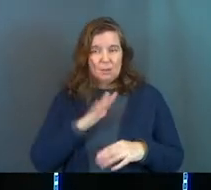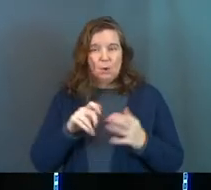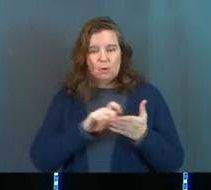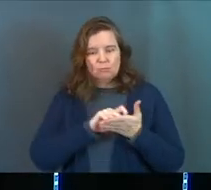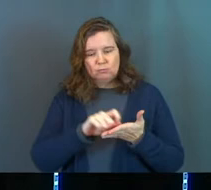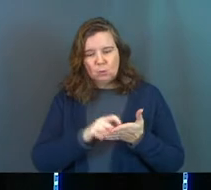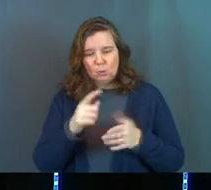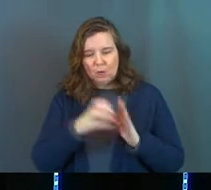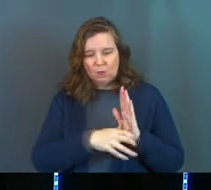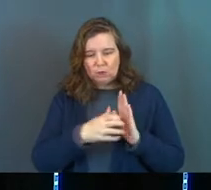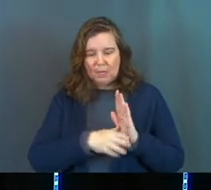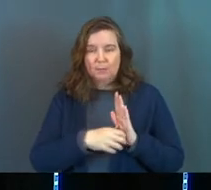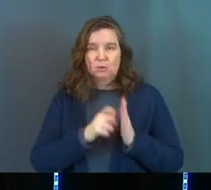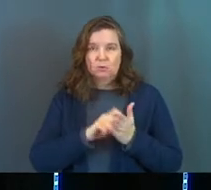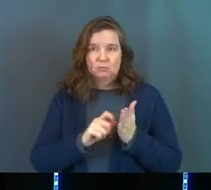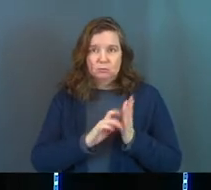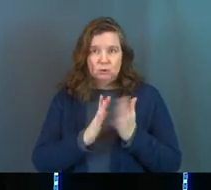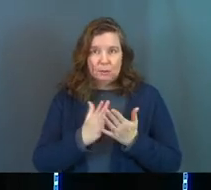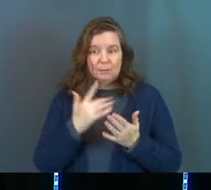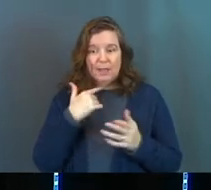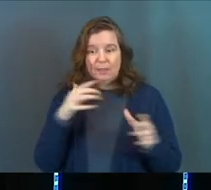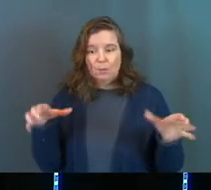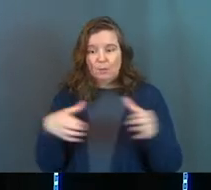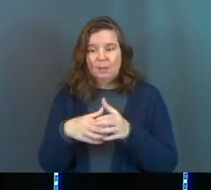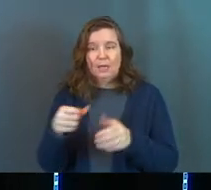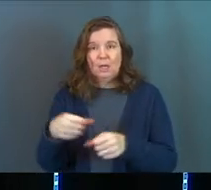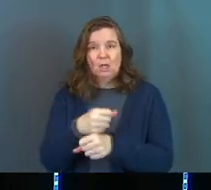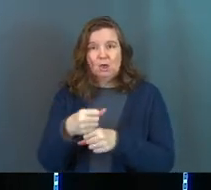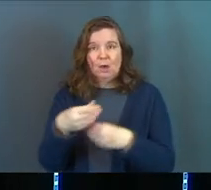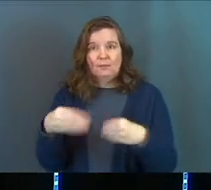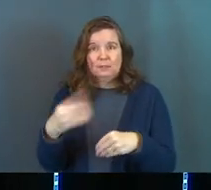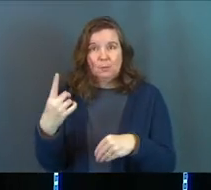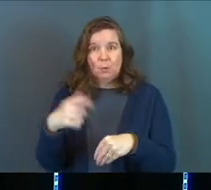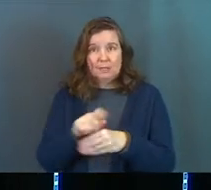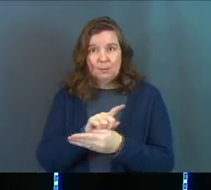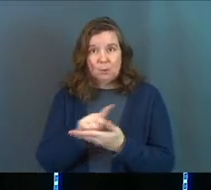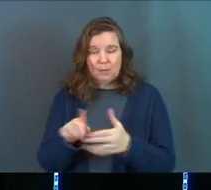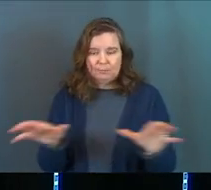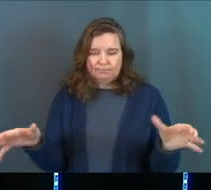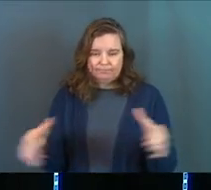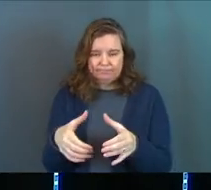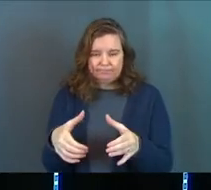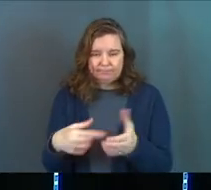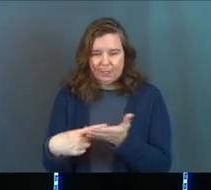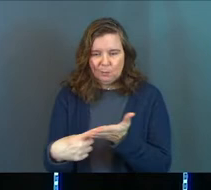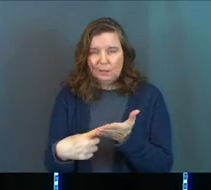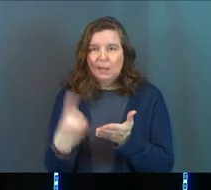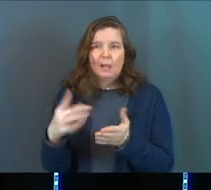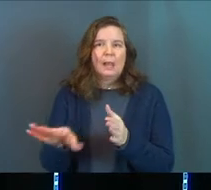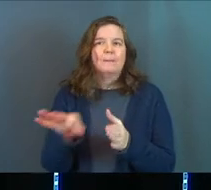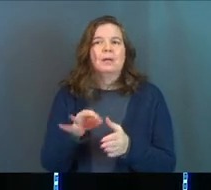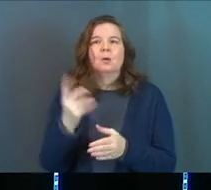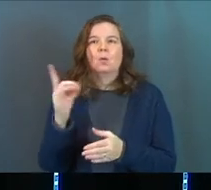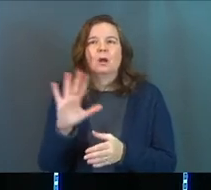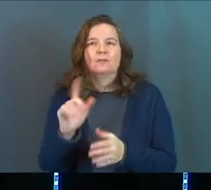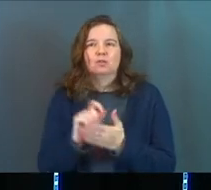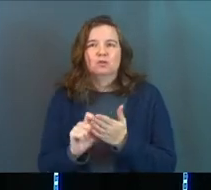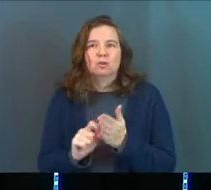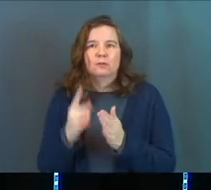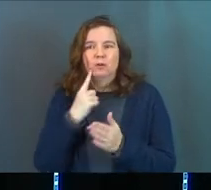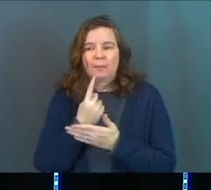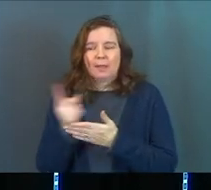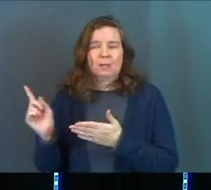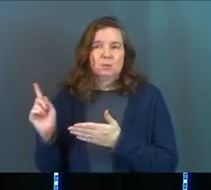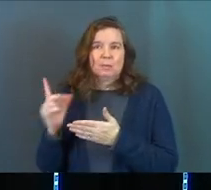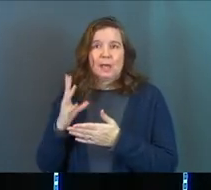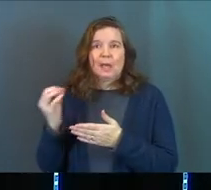all journaling one chapter in scripture a day. And then we'd meet in a coffee shop once a week. And we would go over hey, pick one of your journal entries from